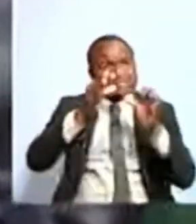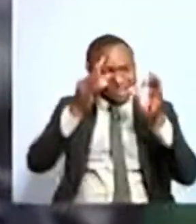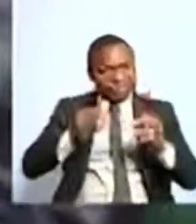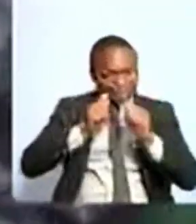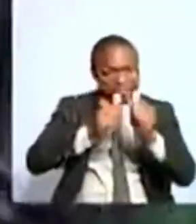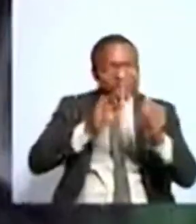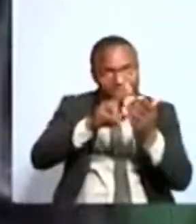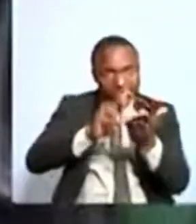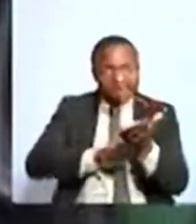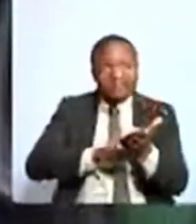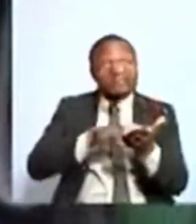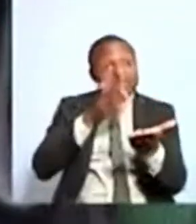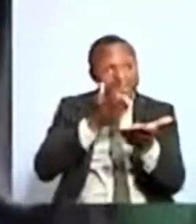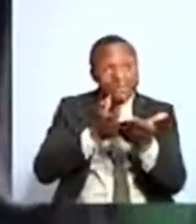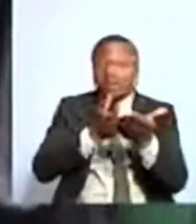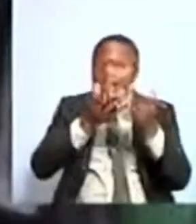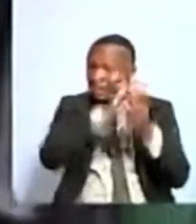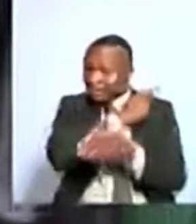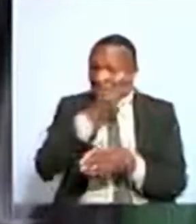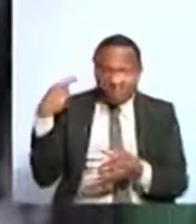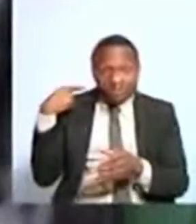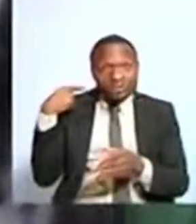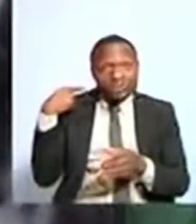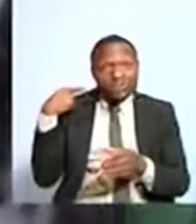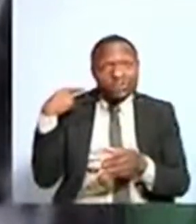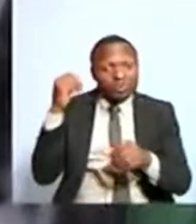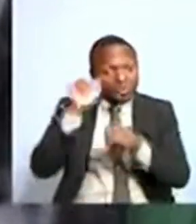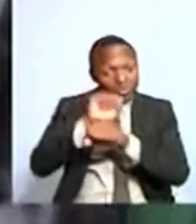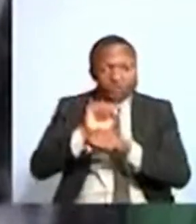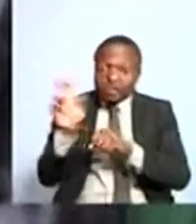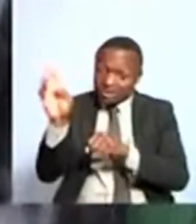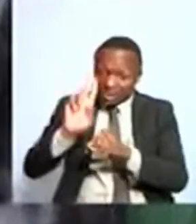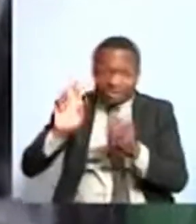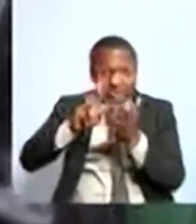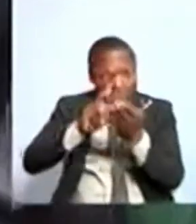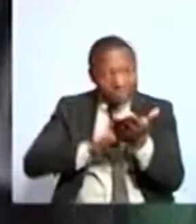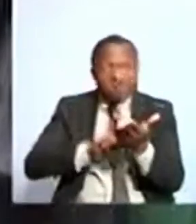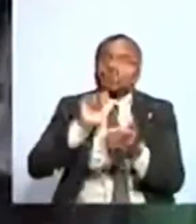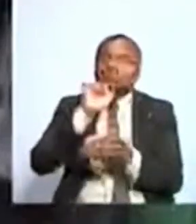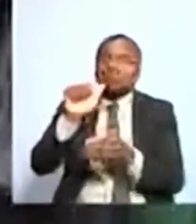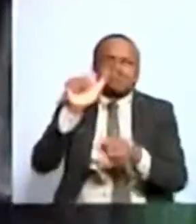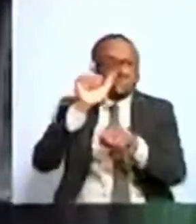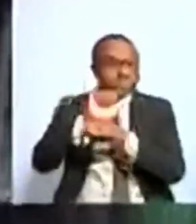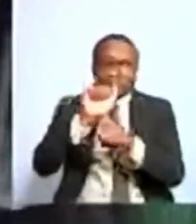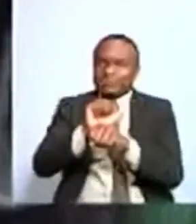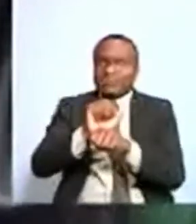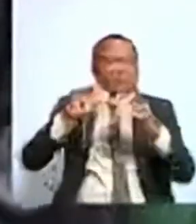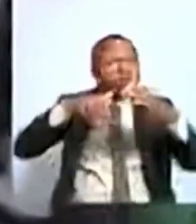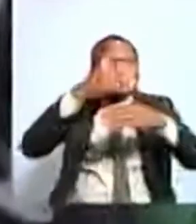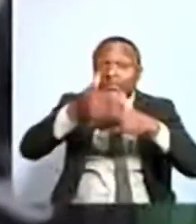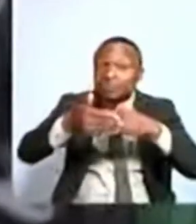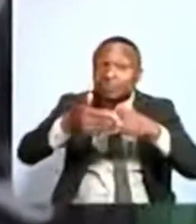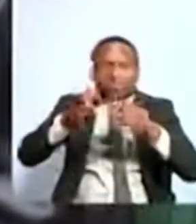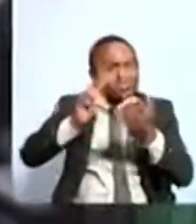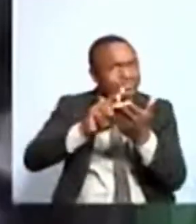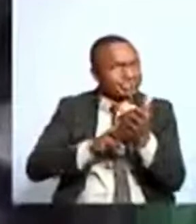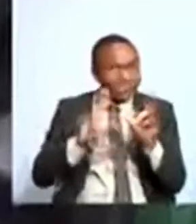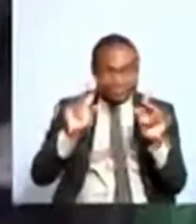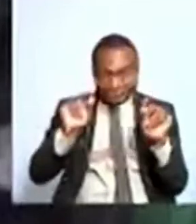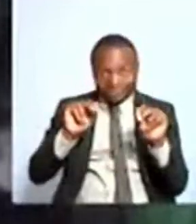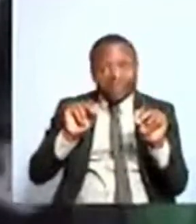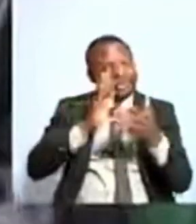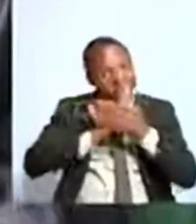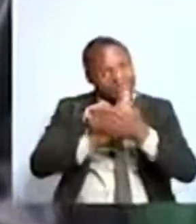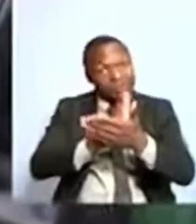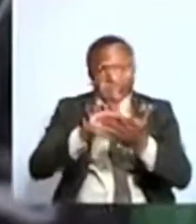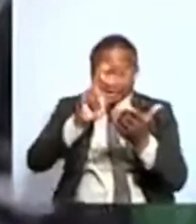rules. This house, we operate using rules. We don't operate outside the rules. So we are